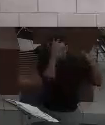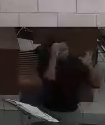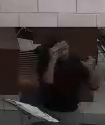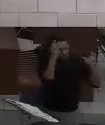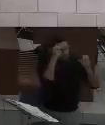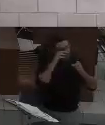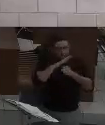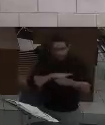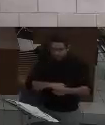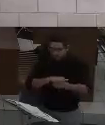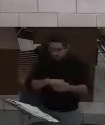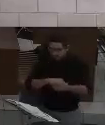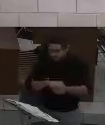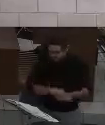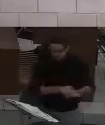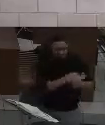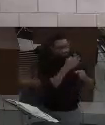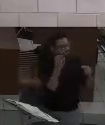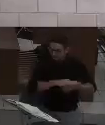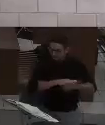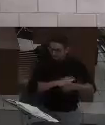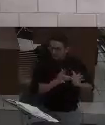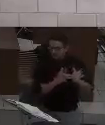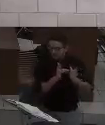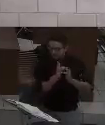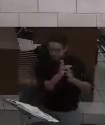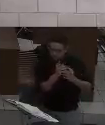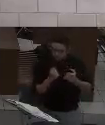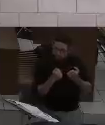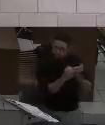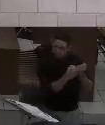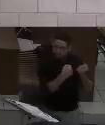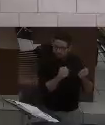Satan had me bound, Jesus lifted me.